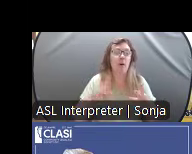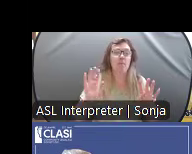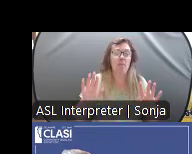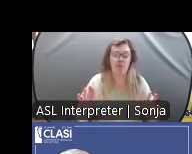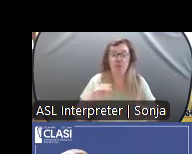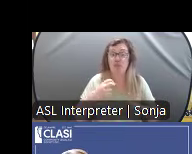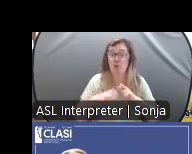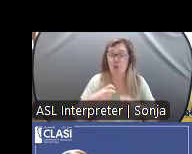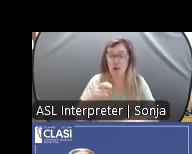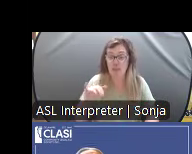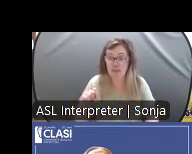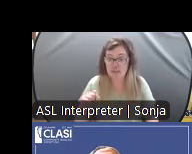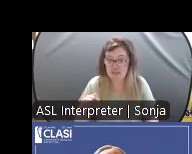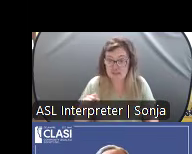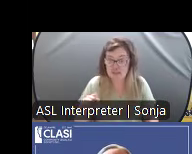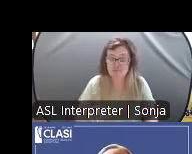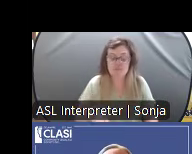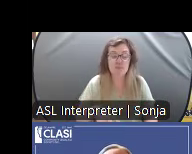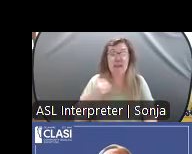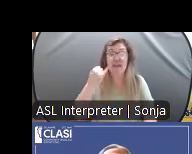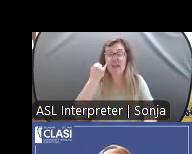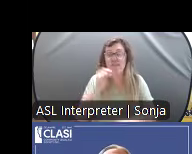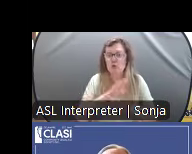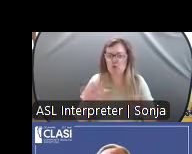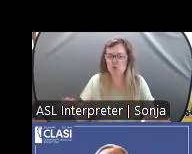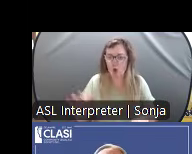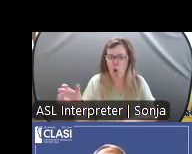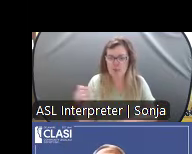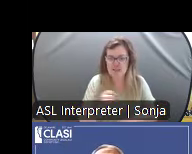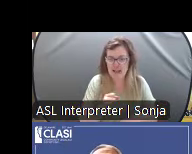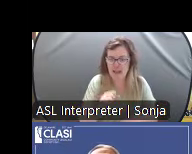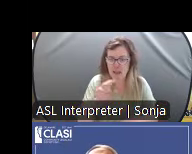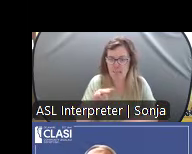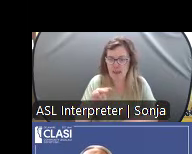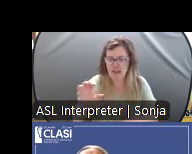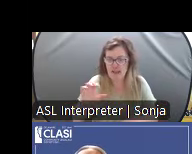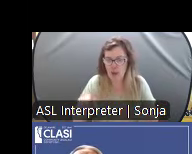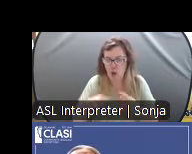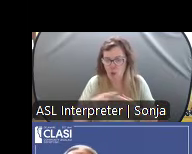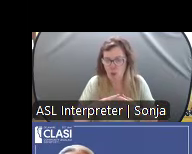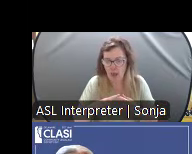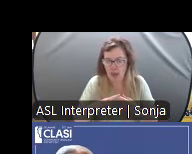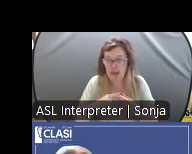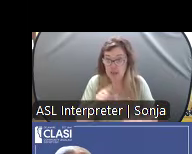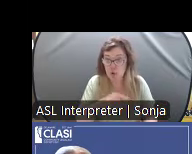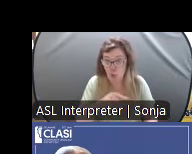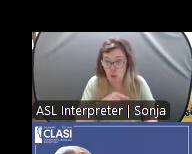is if you do not take Medicare when you are